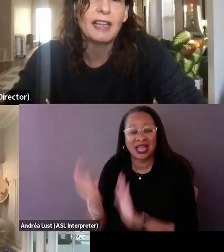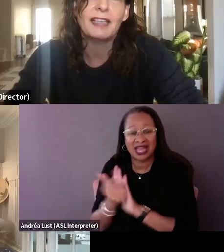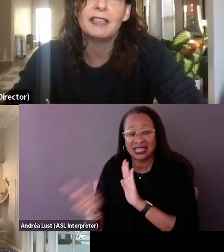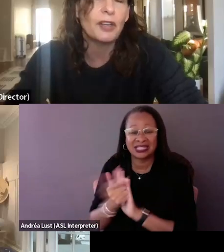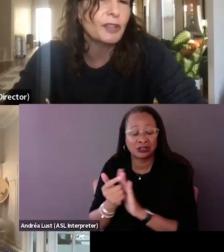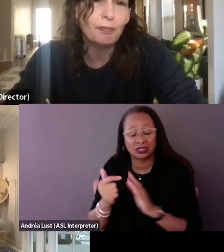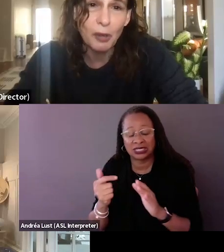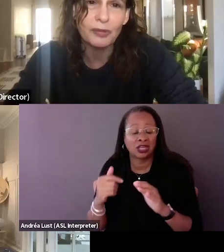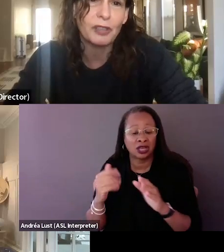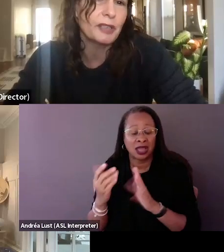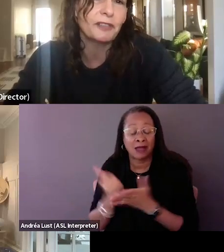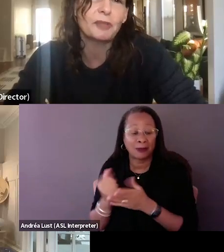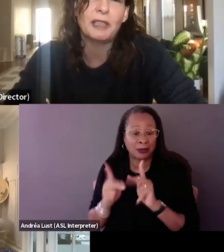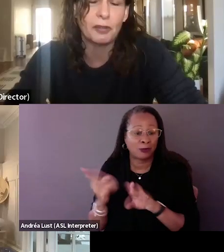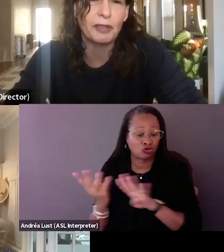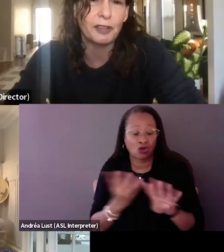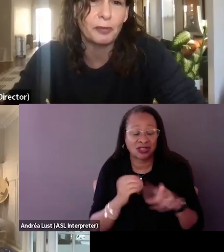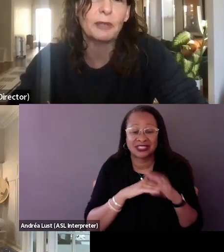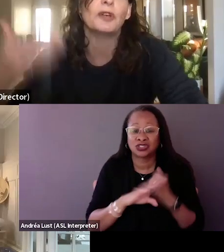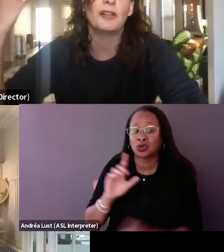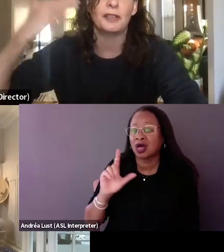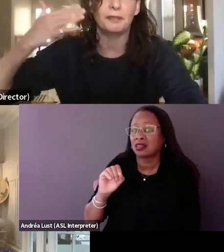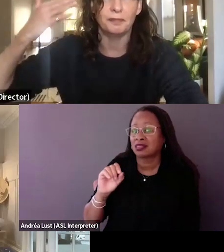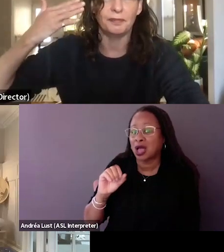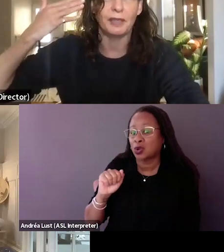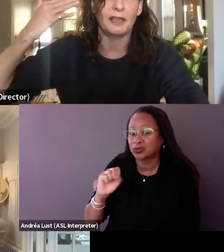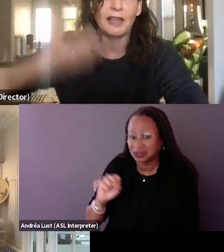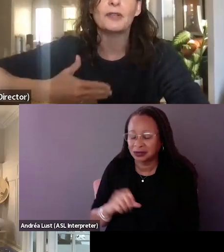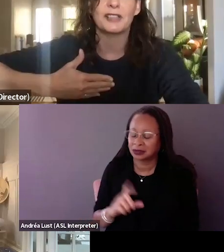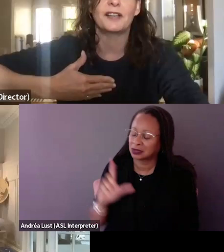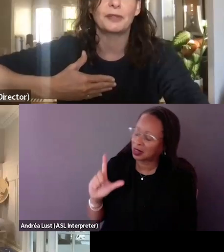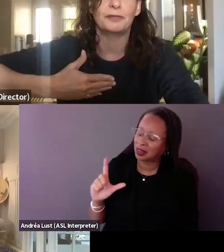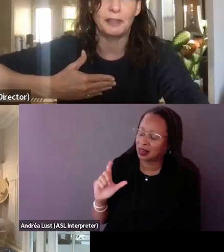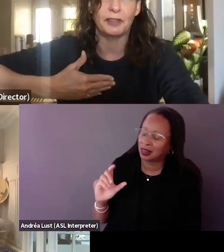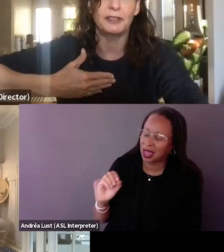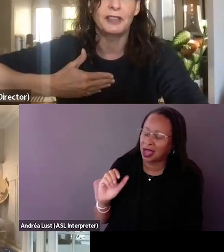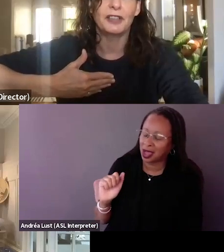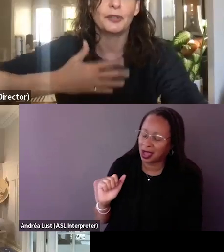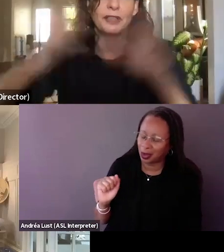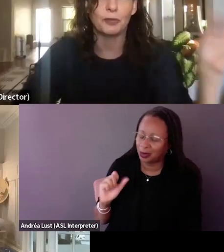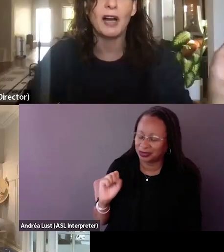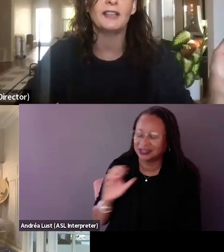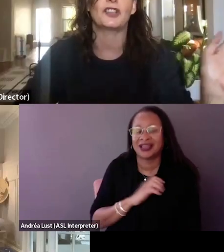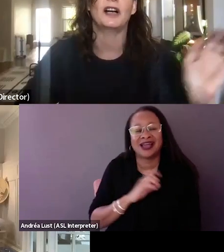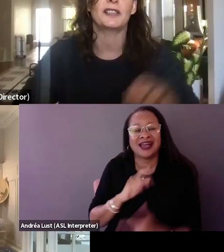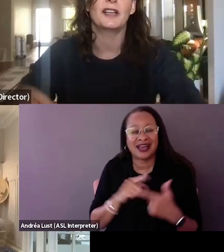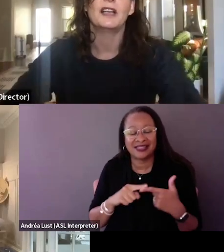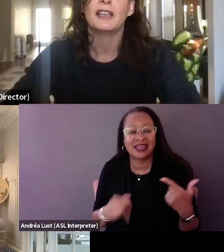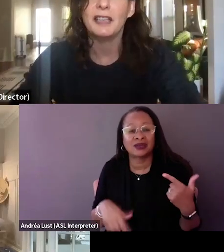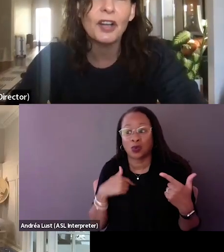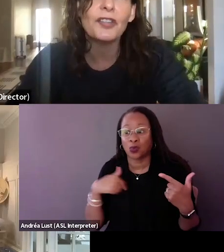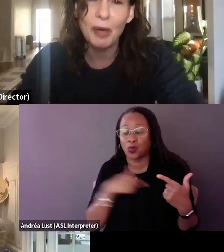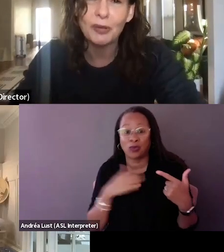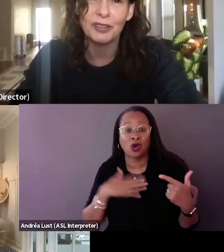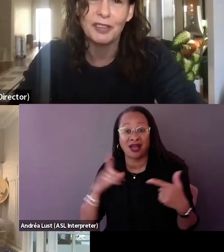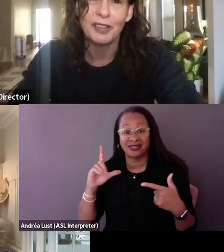Laos. He is on the boat going over the Mekong River. We were on the Laos side of the river shooting the wide shots.